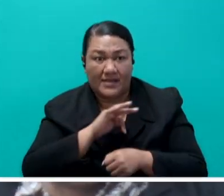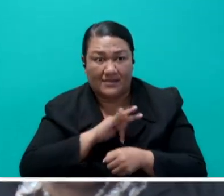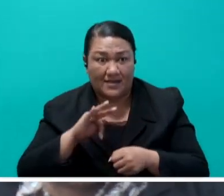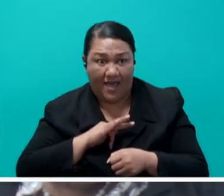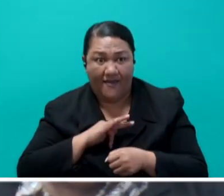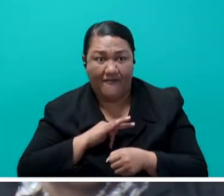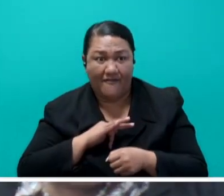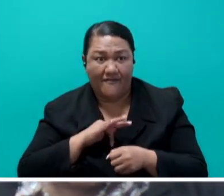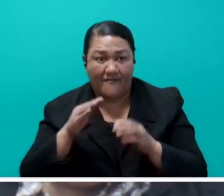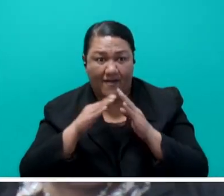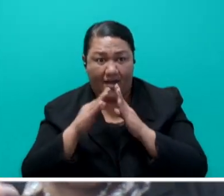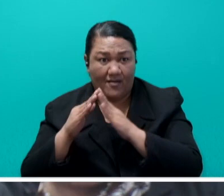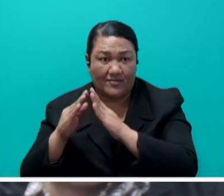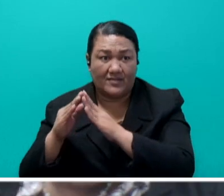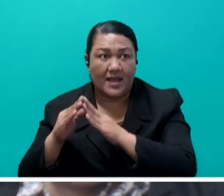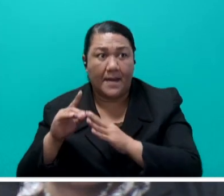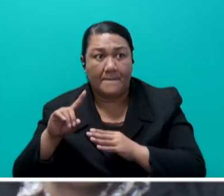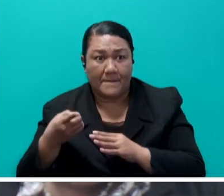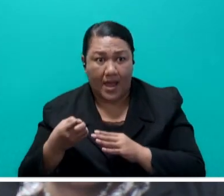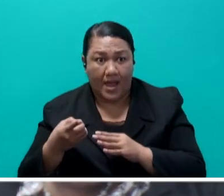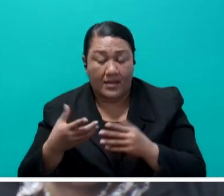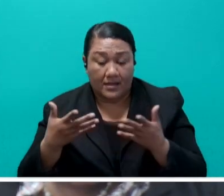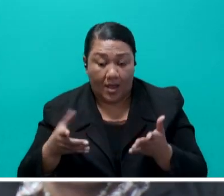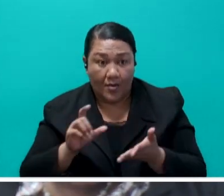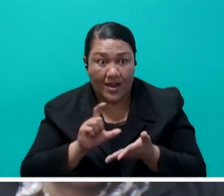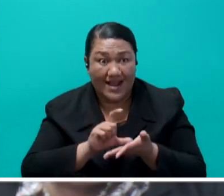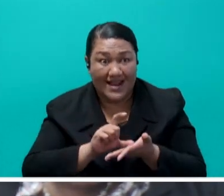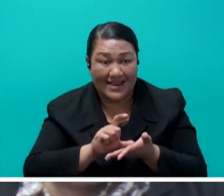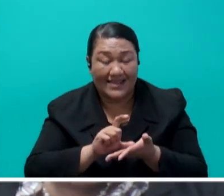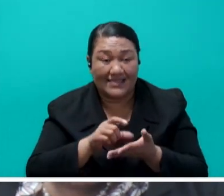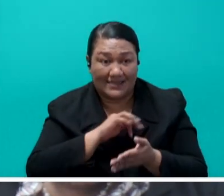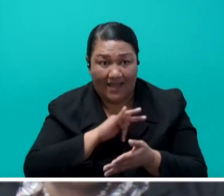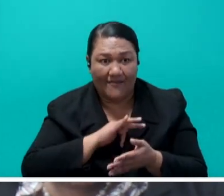occupied recently by clinical staff work at the health center. However,